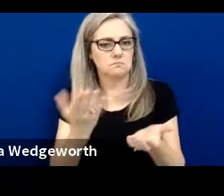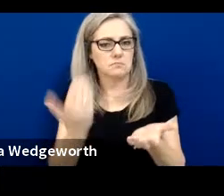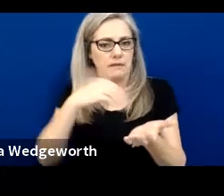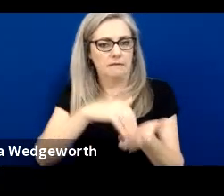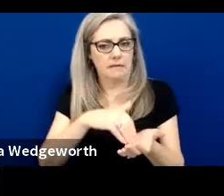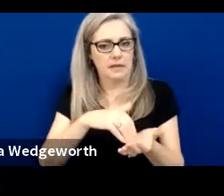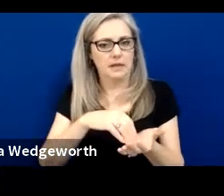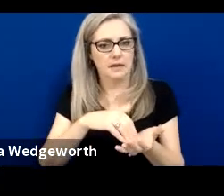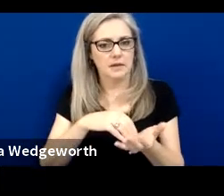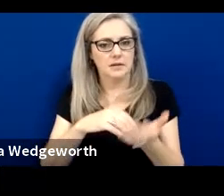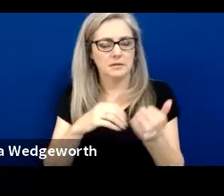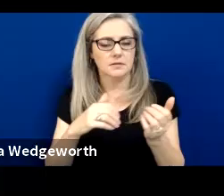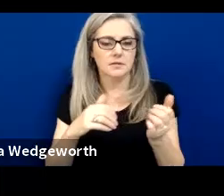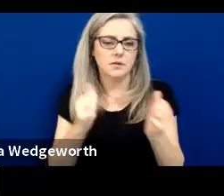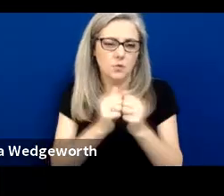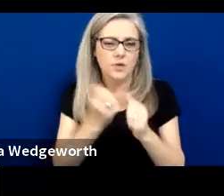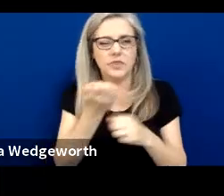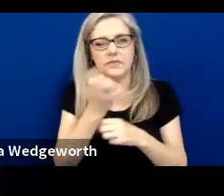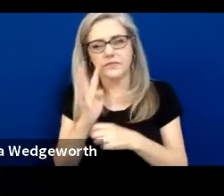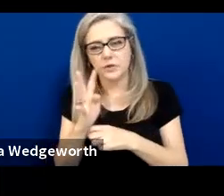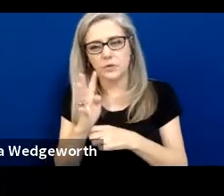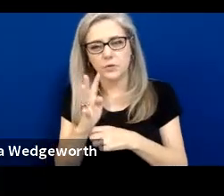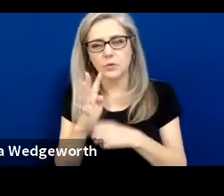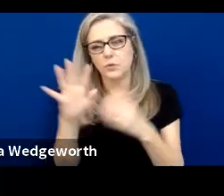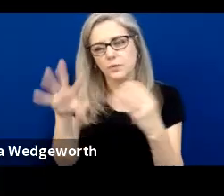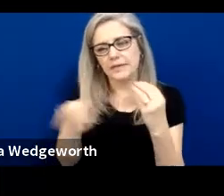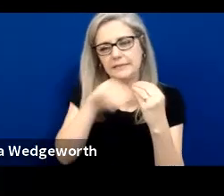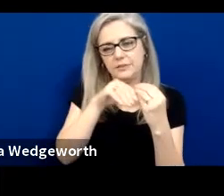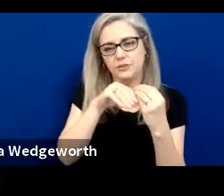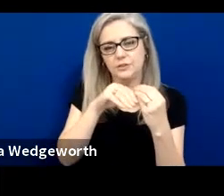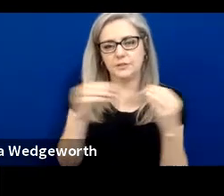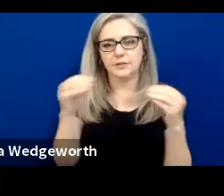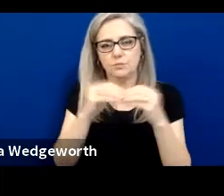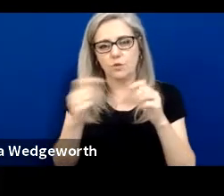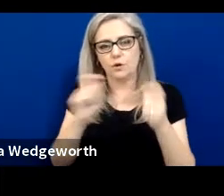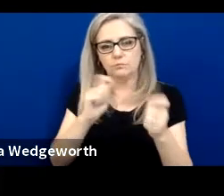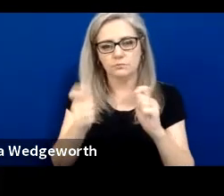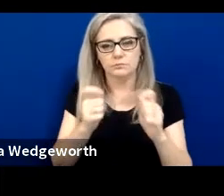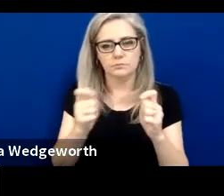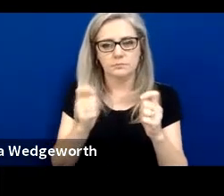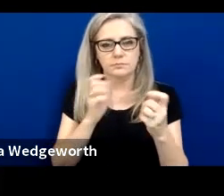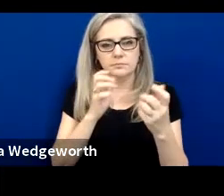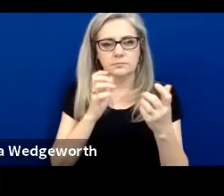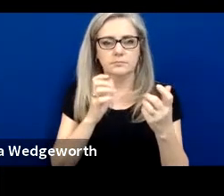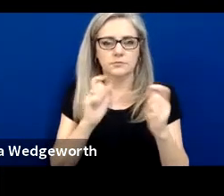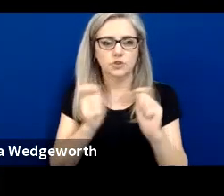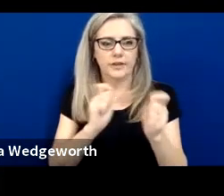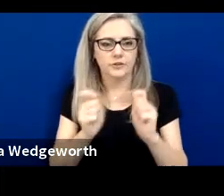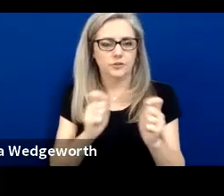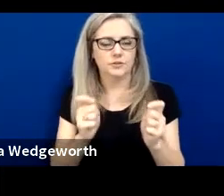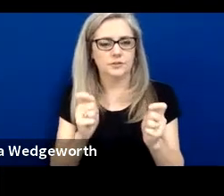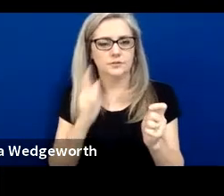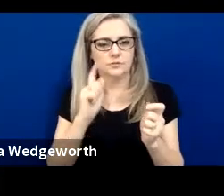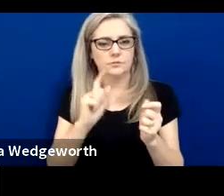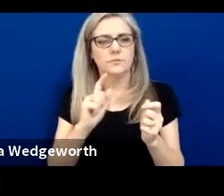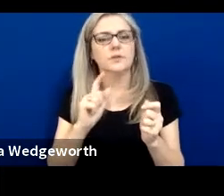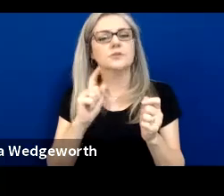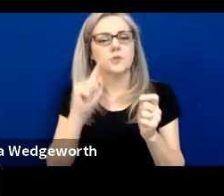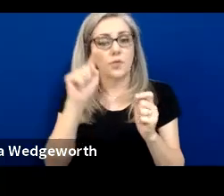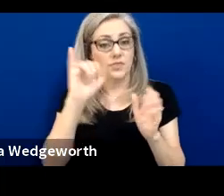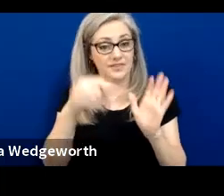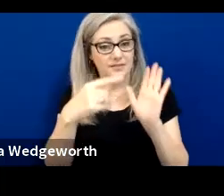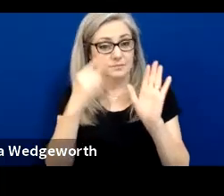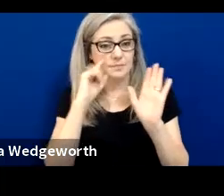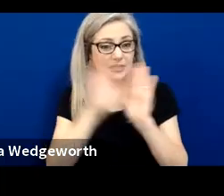reused with a few small additions or modifications. What these pictures here are showing are just different ways in